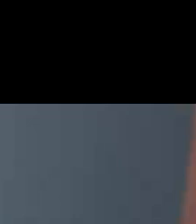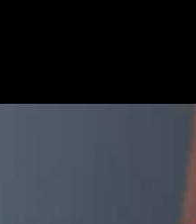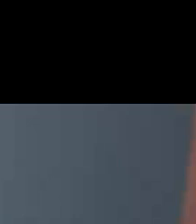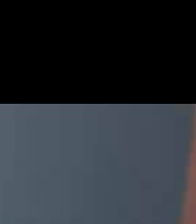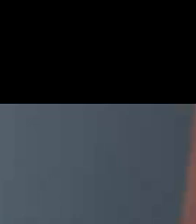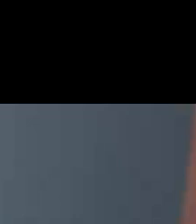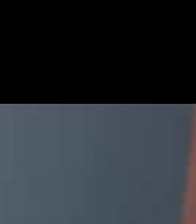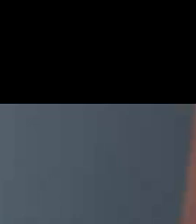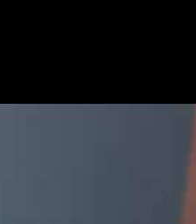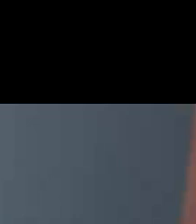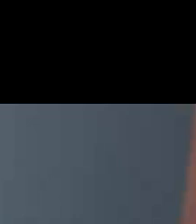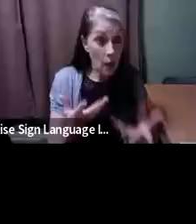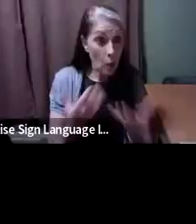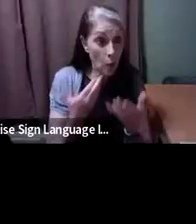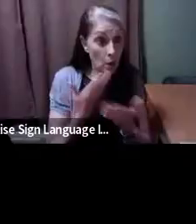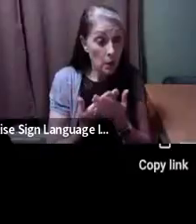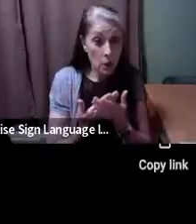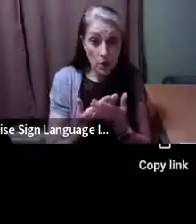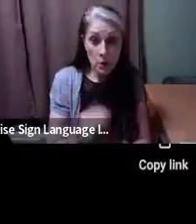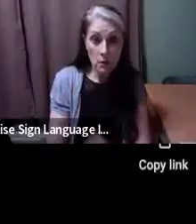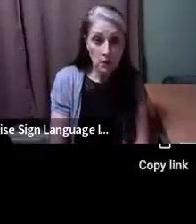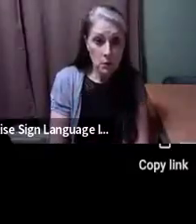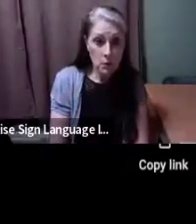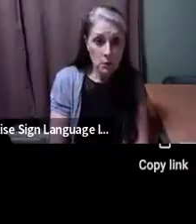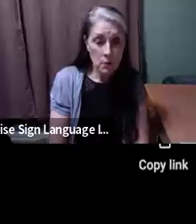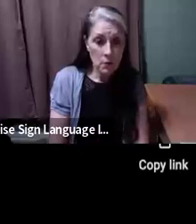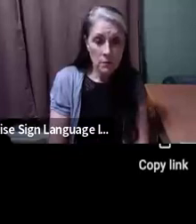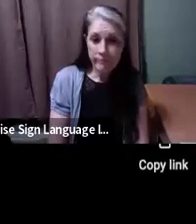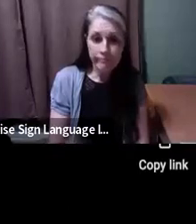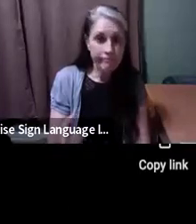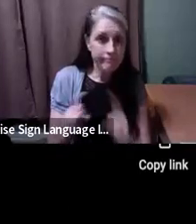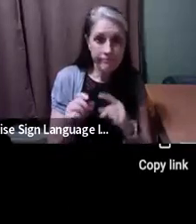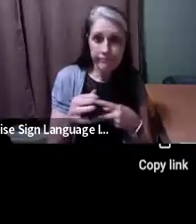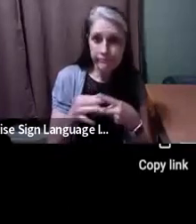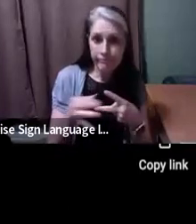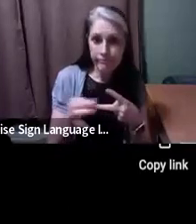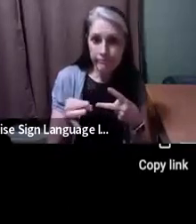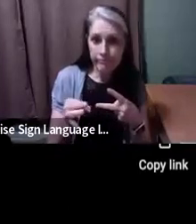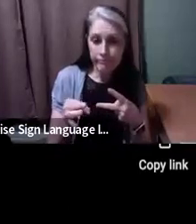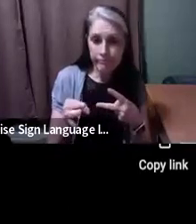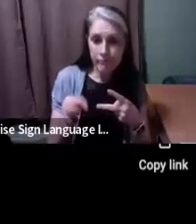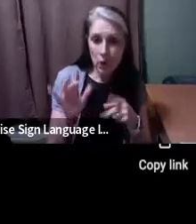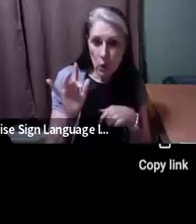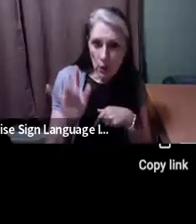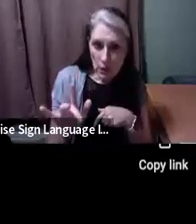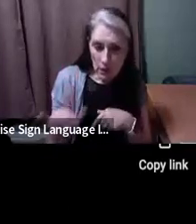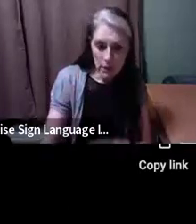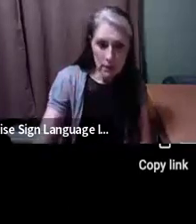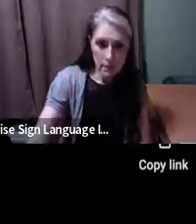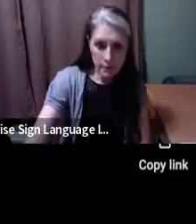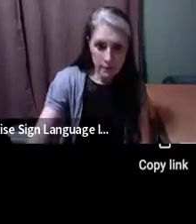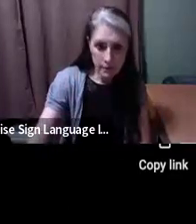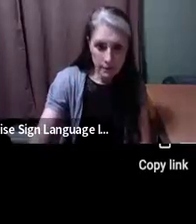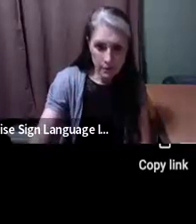I want this to be good, so it doesn't give me that option. So when you click on share screen, you're